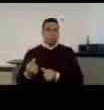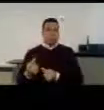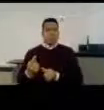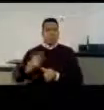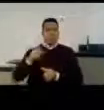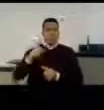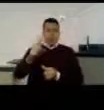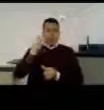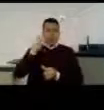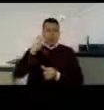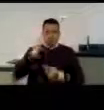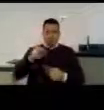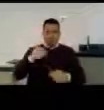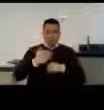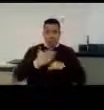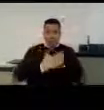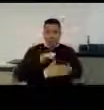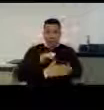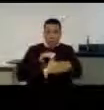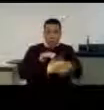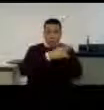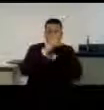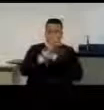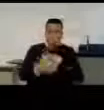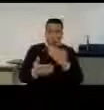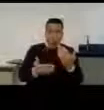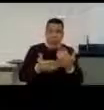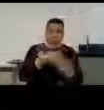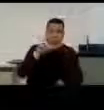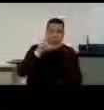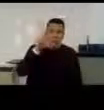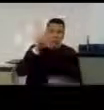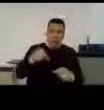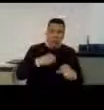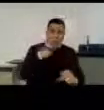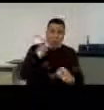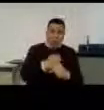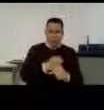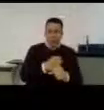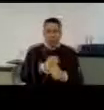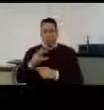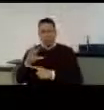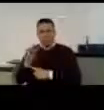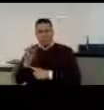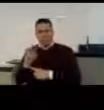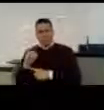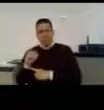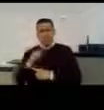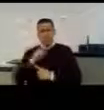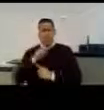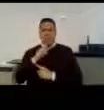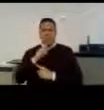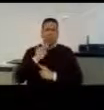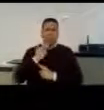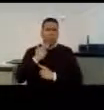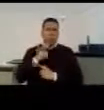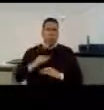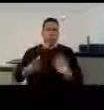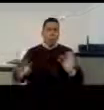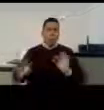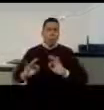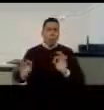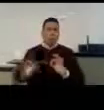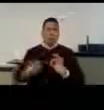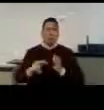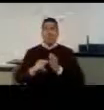about it in terms of our nation's history of, you know, almost 300 years, that's not very far. It's within our lifetimes